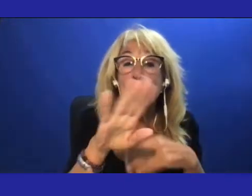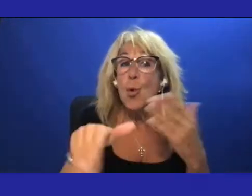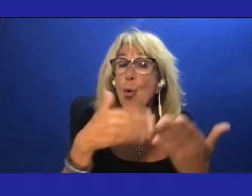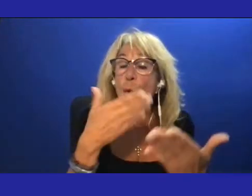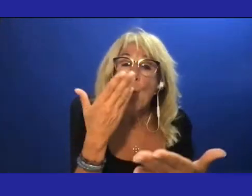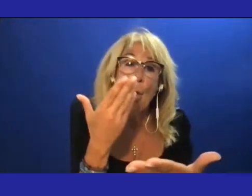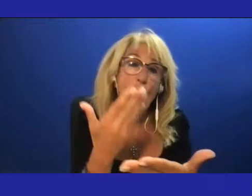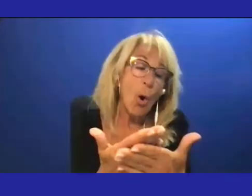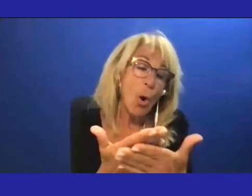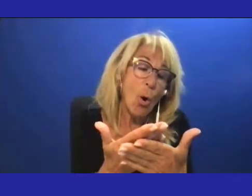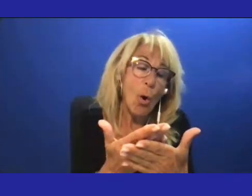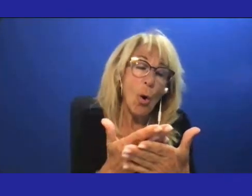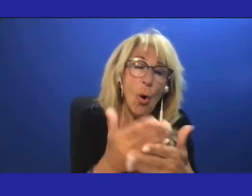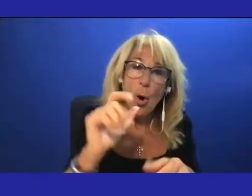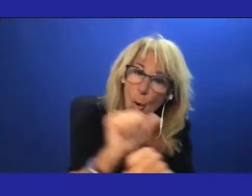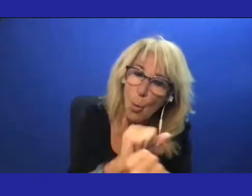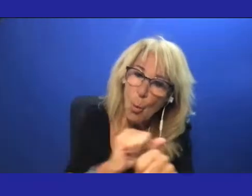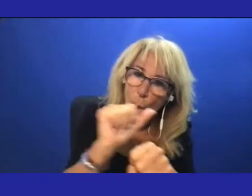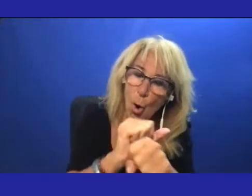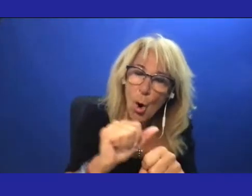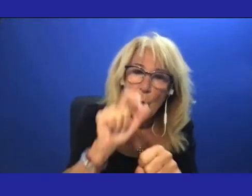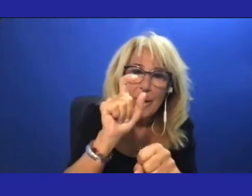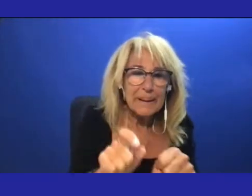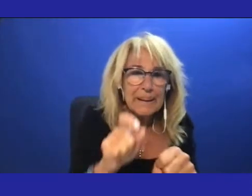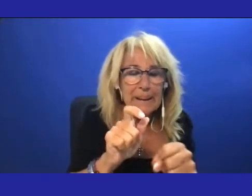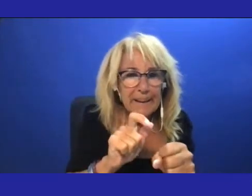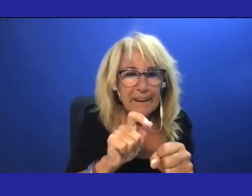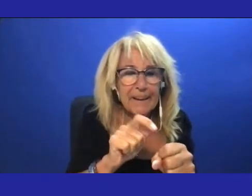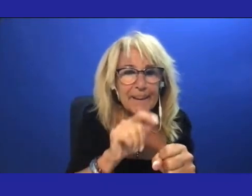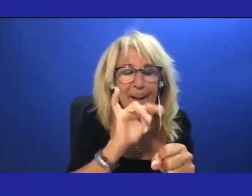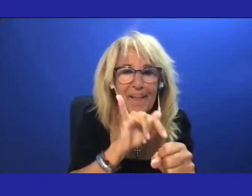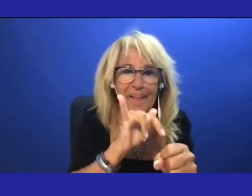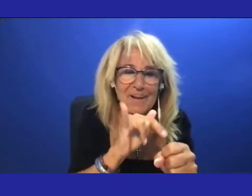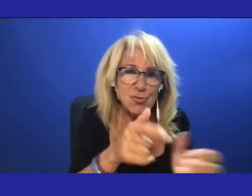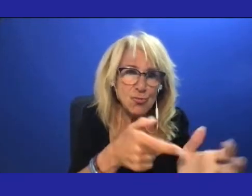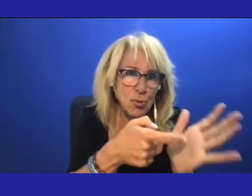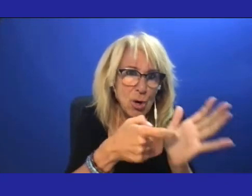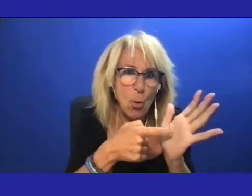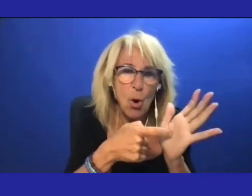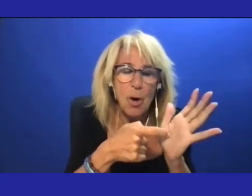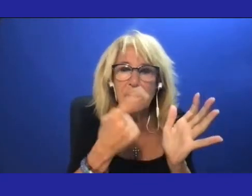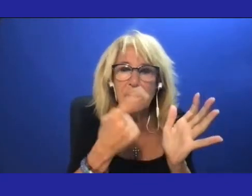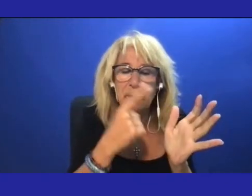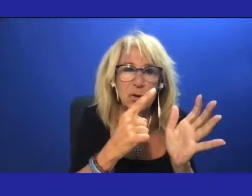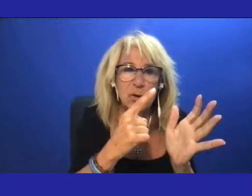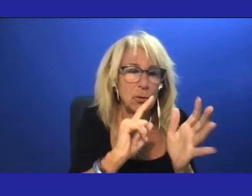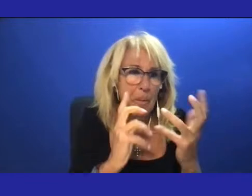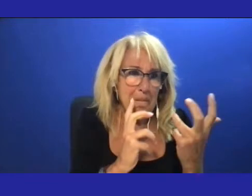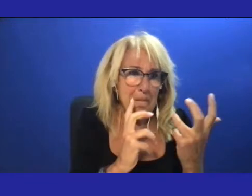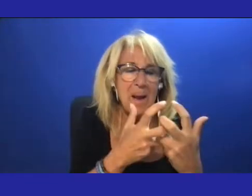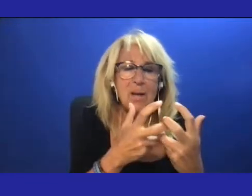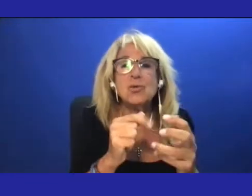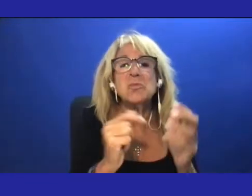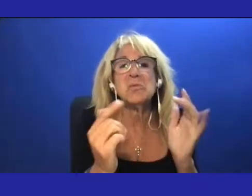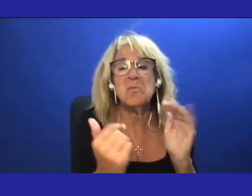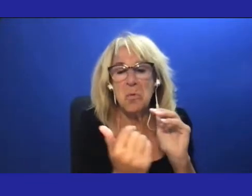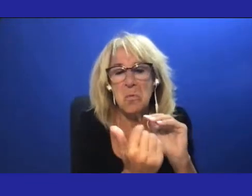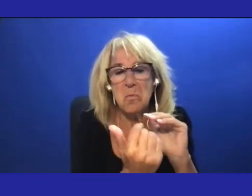get this RFP in the place that it is today. So we've approached the contract review committee.